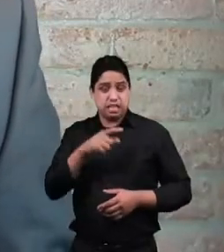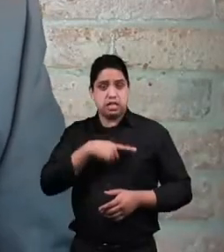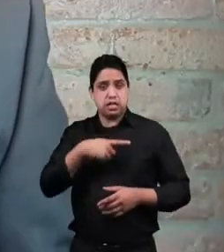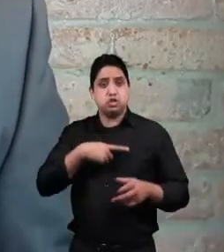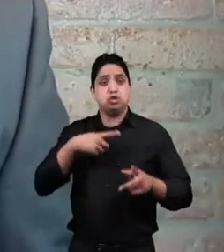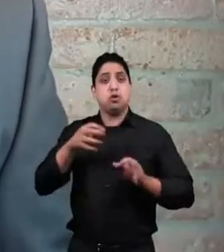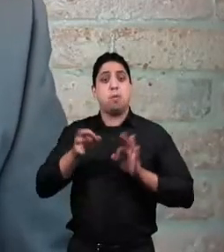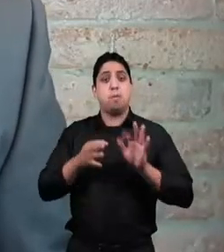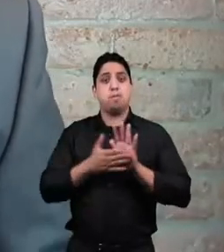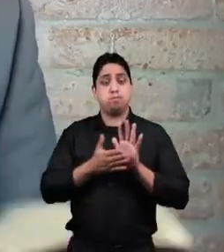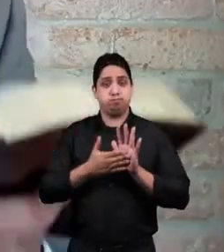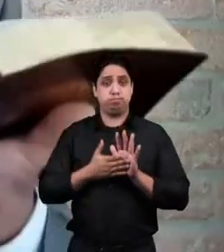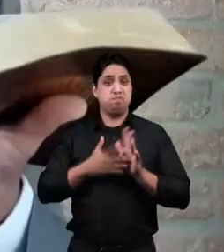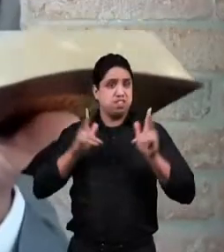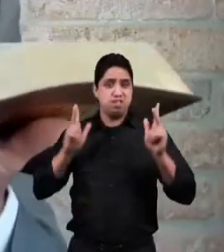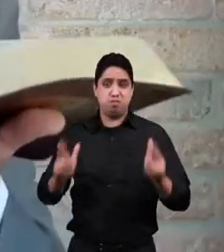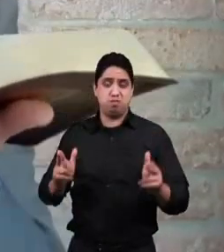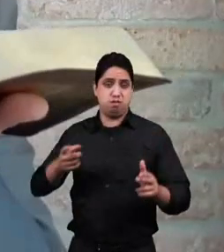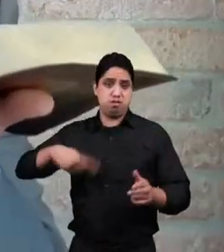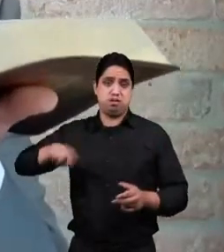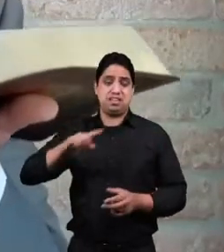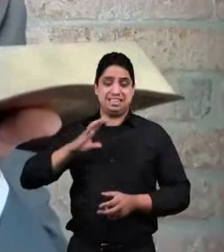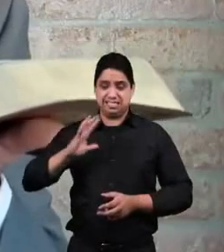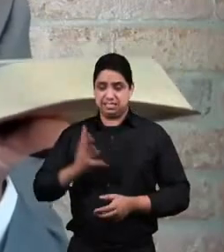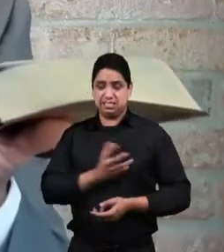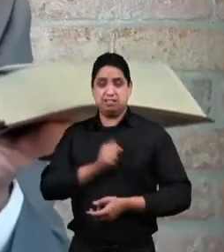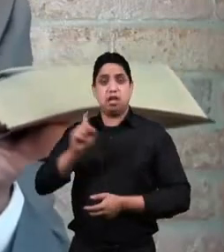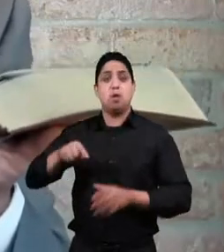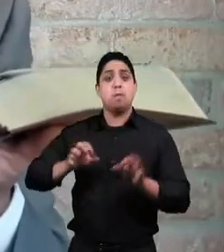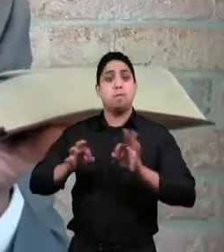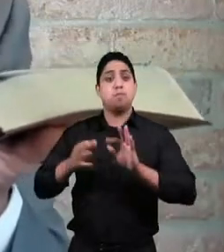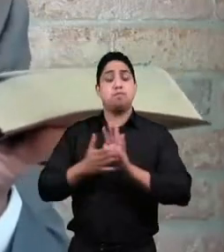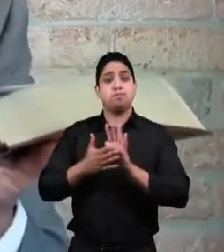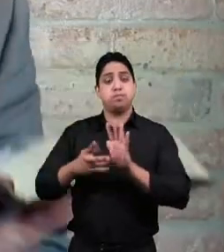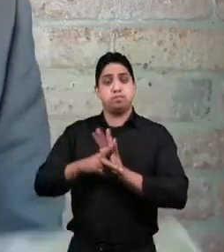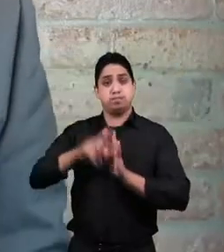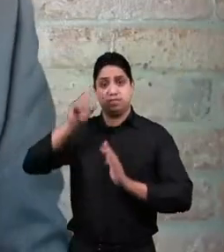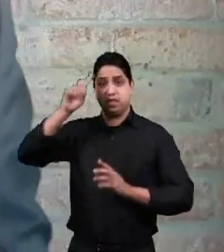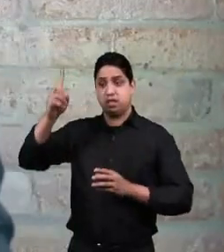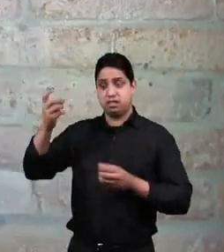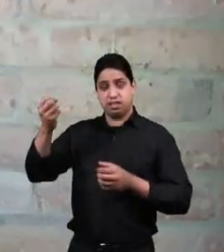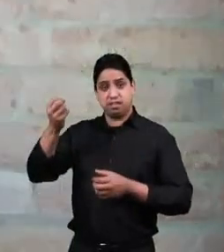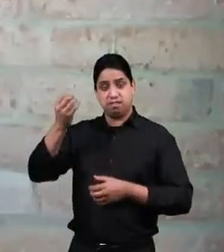Salvation is a project of God revealed through the Word.